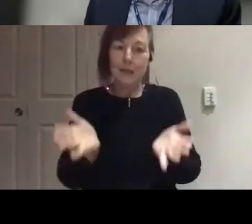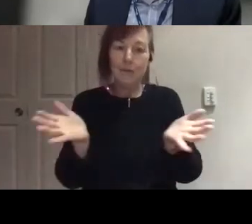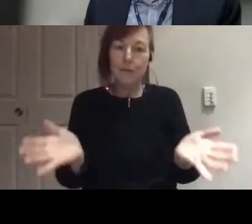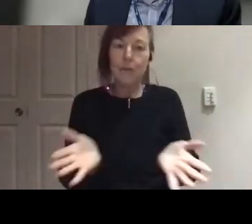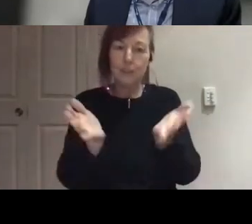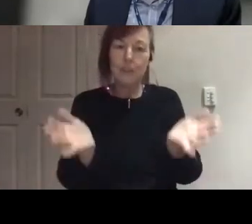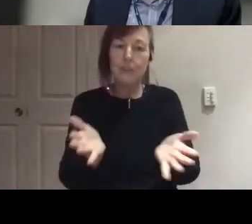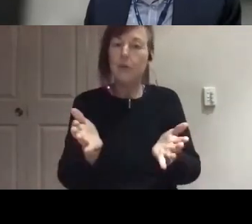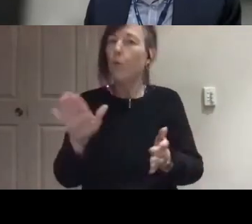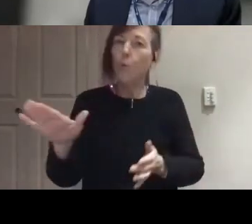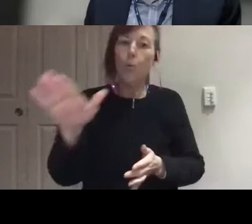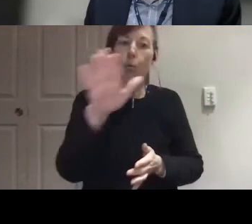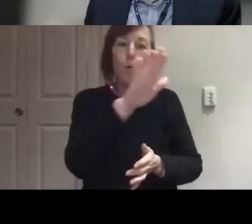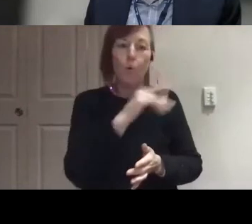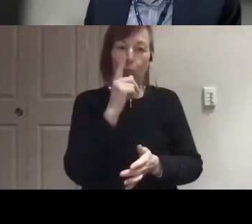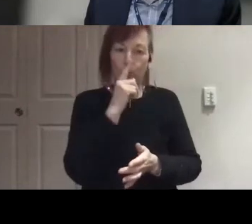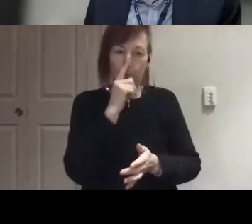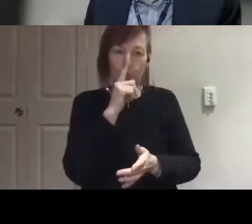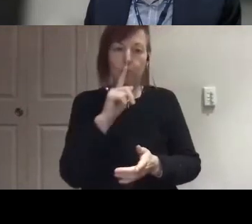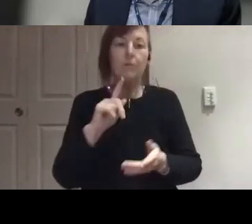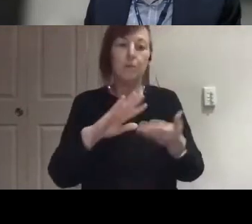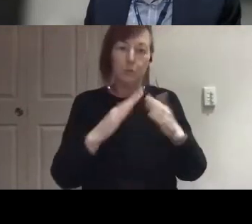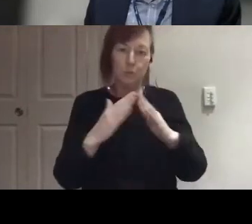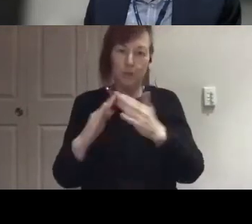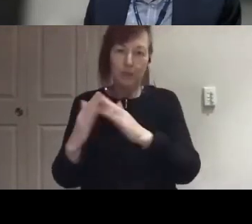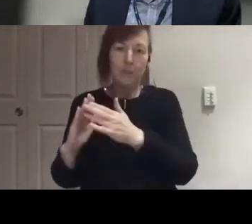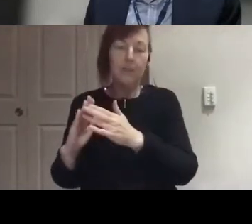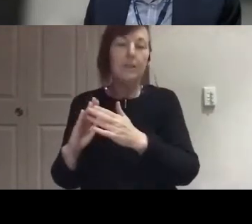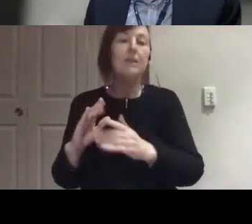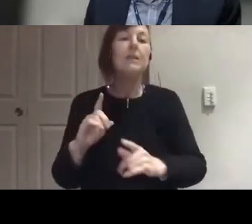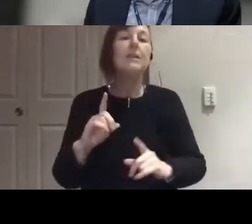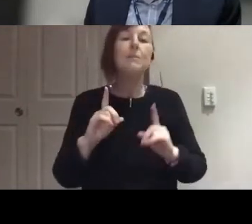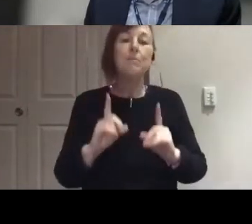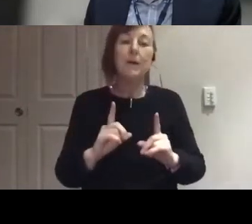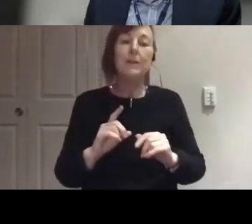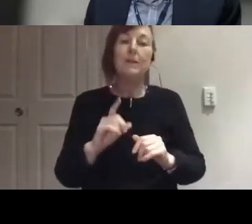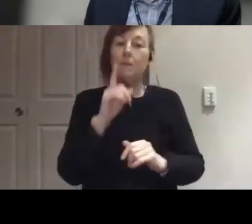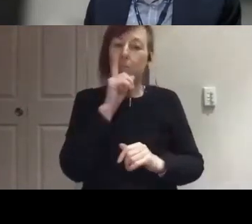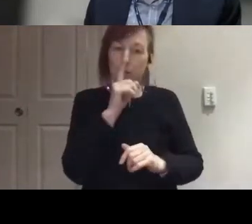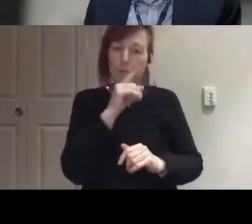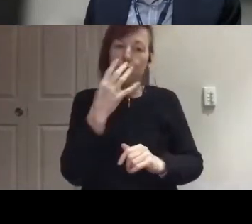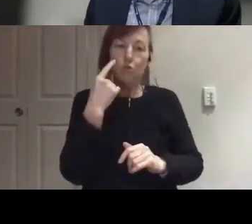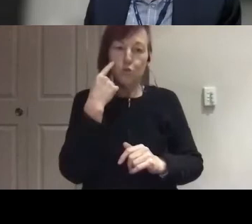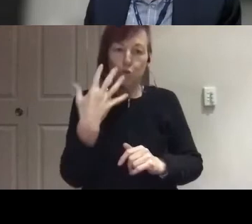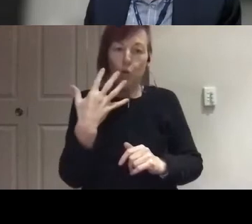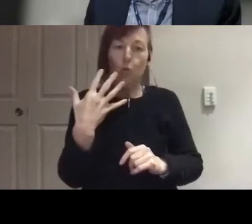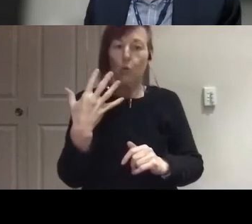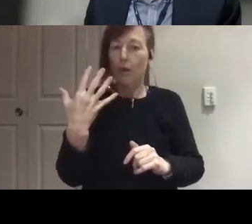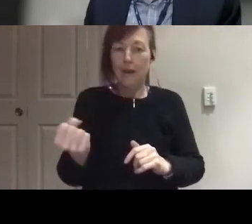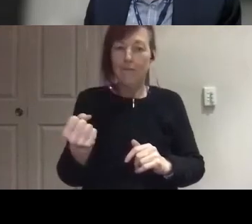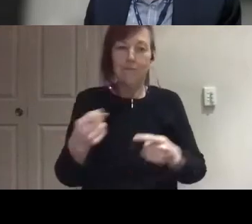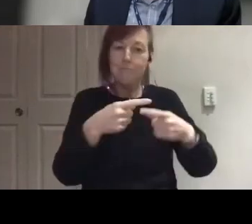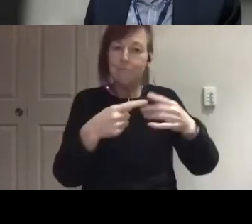time, this is always the case, but even right now at the moment, anyone who has symptoms of COVID-19,